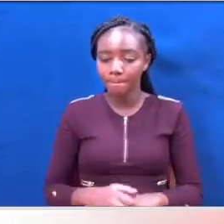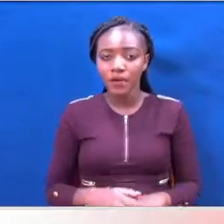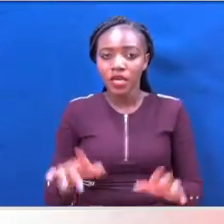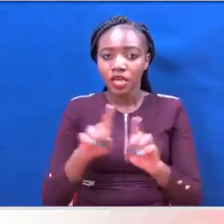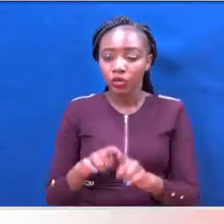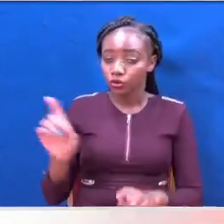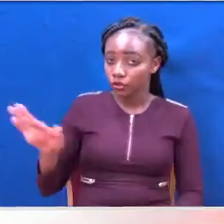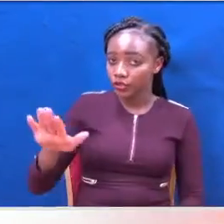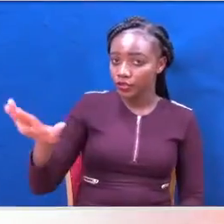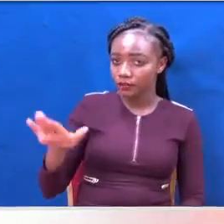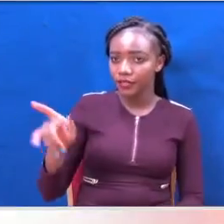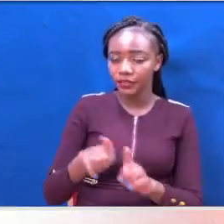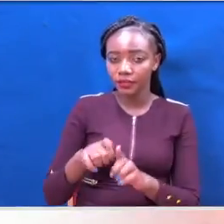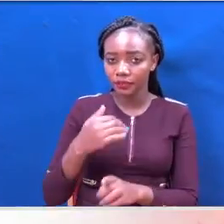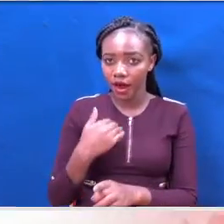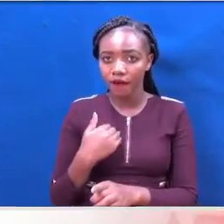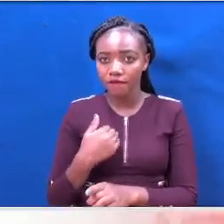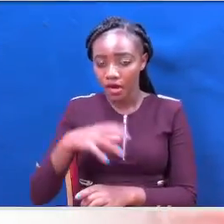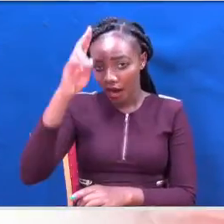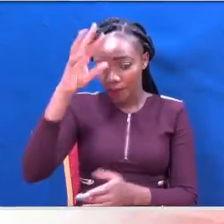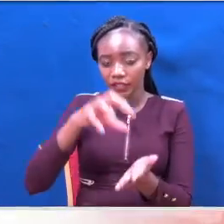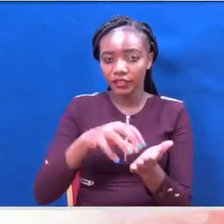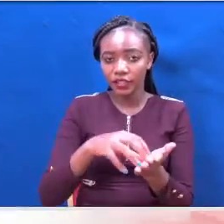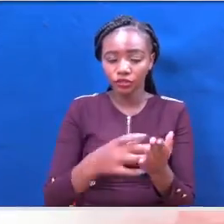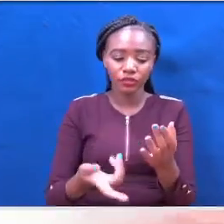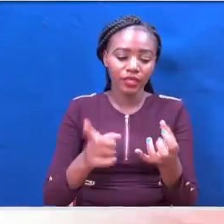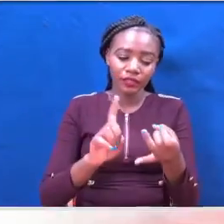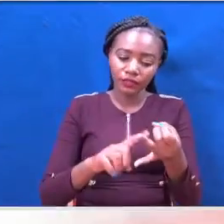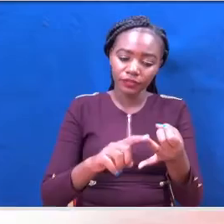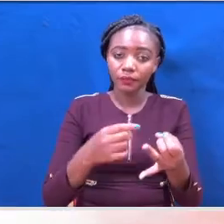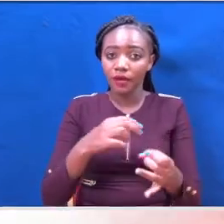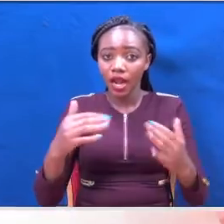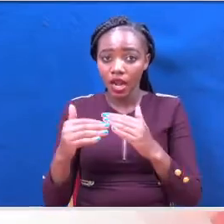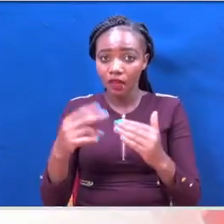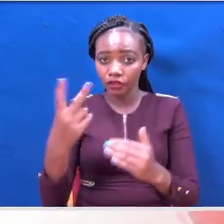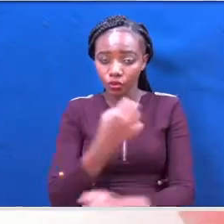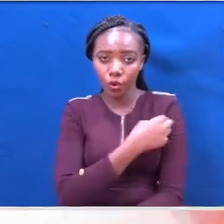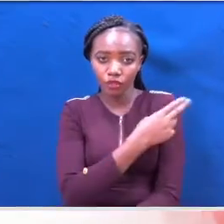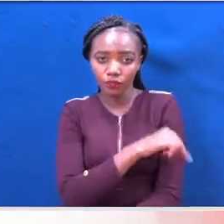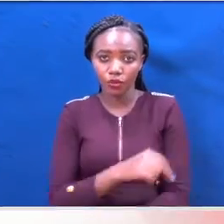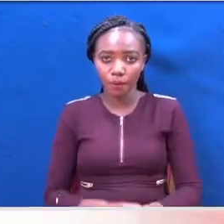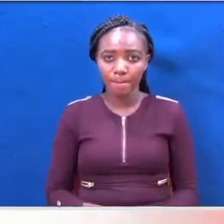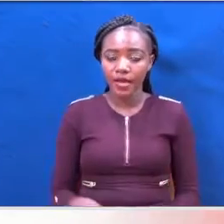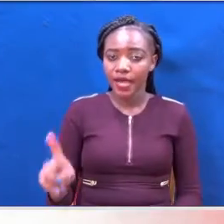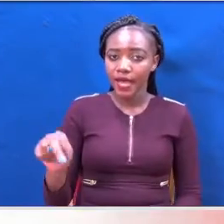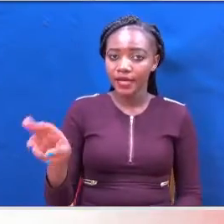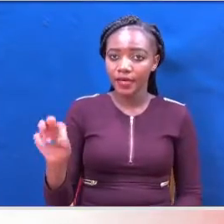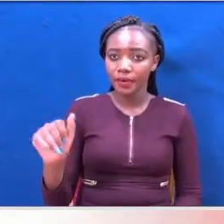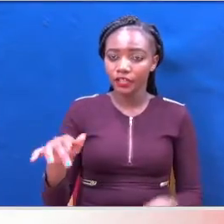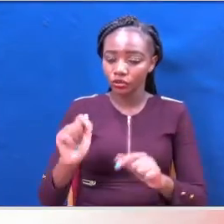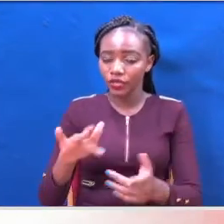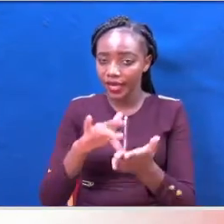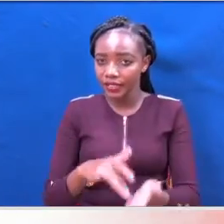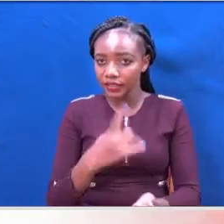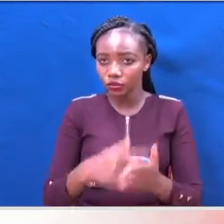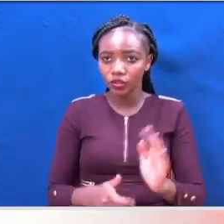Park Terminus already has a functional police station and a level 2 hospital within. The Nairobi Metropolitan Services has insisted